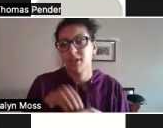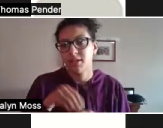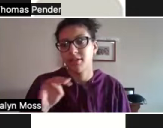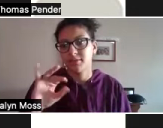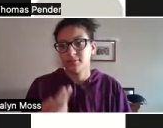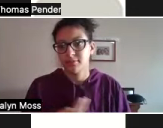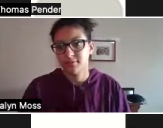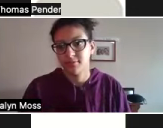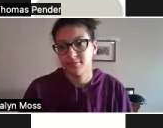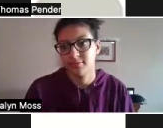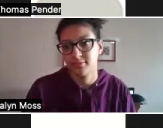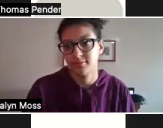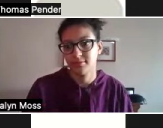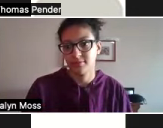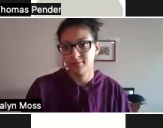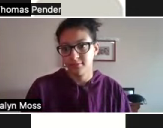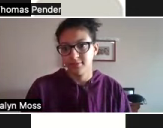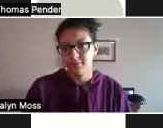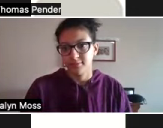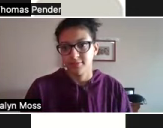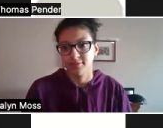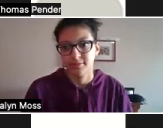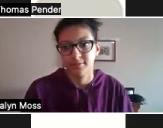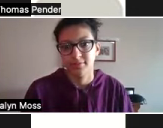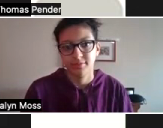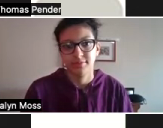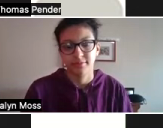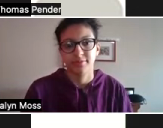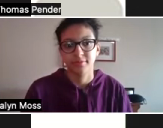That's why fishing is it's really popular in Michigan.